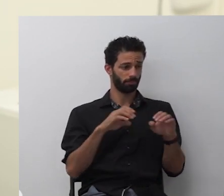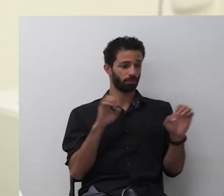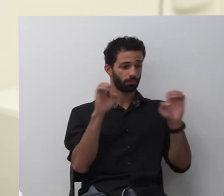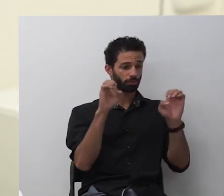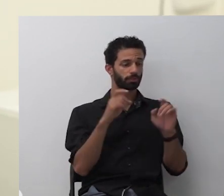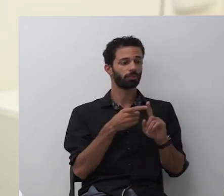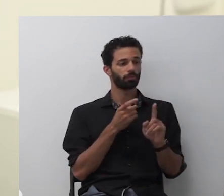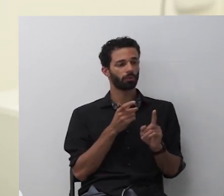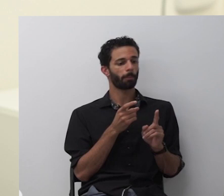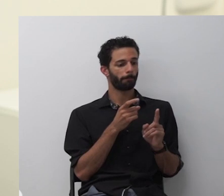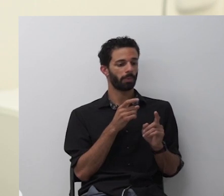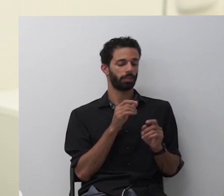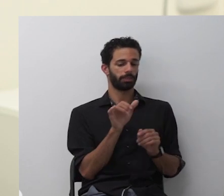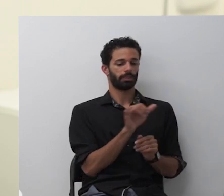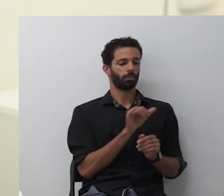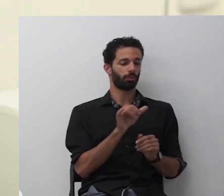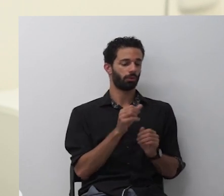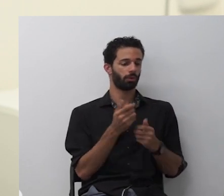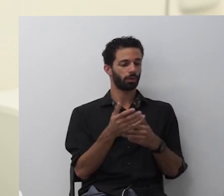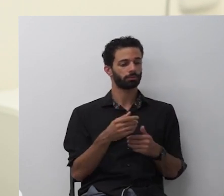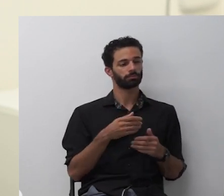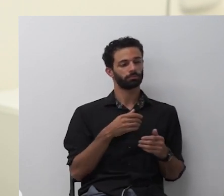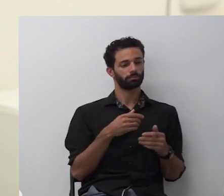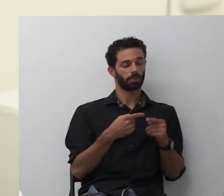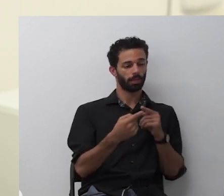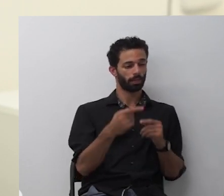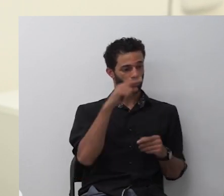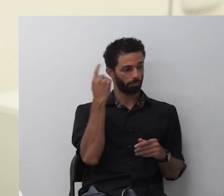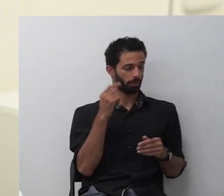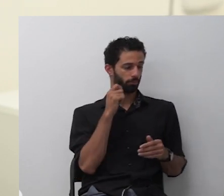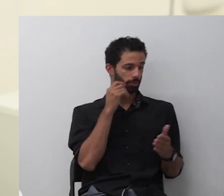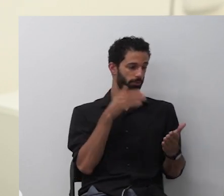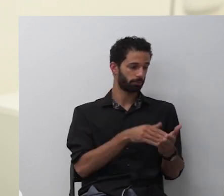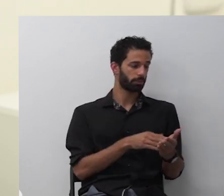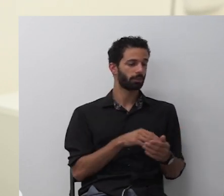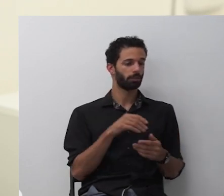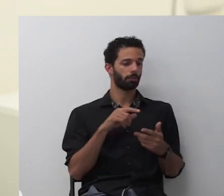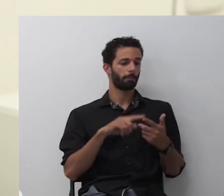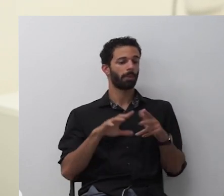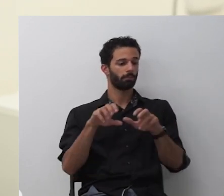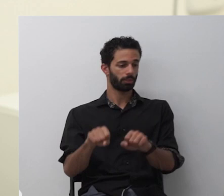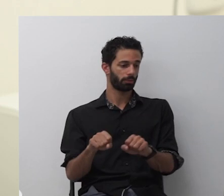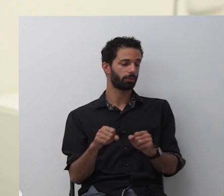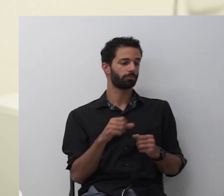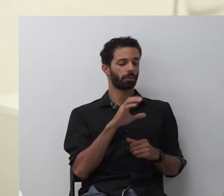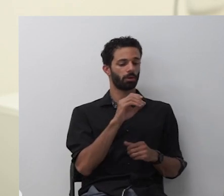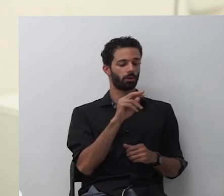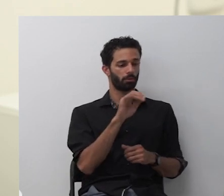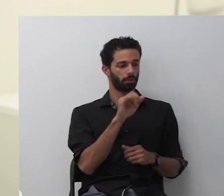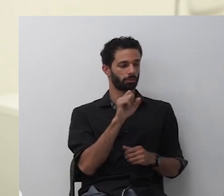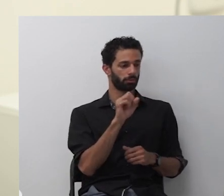root causes: anti-Black racism, imperialism and colonialism, extractive capitalist